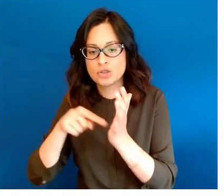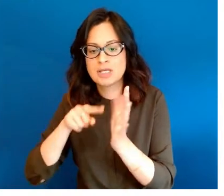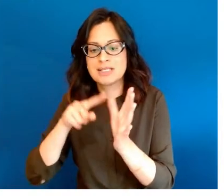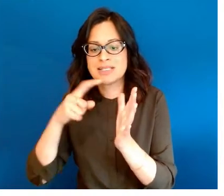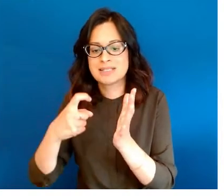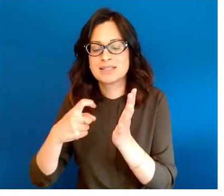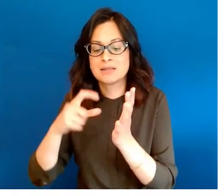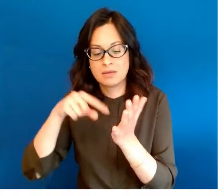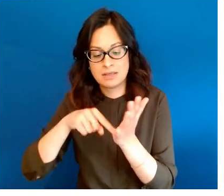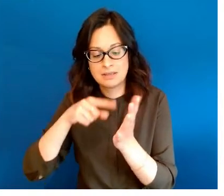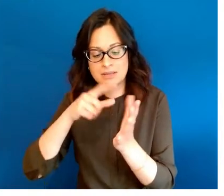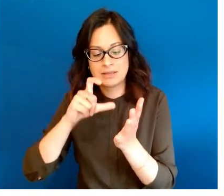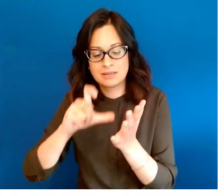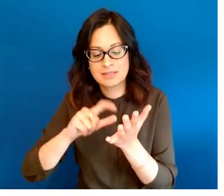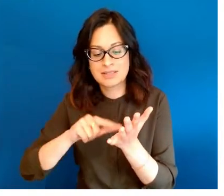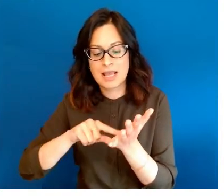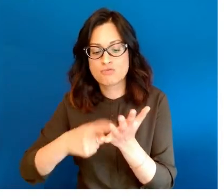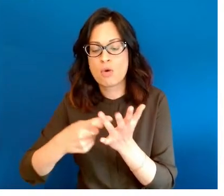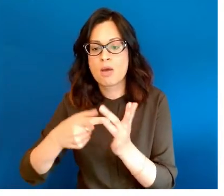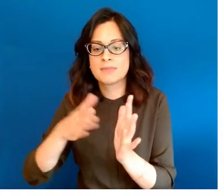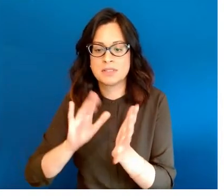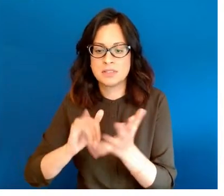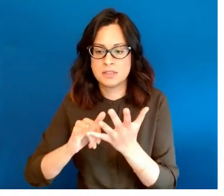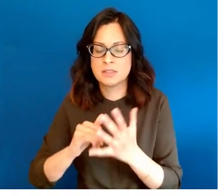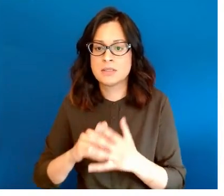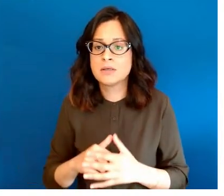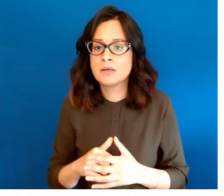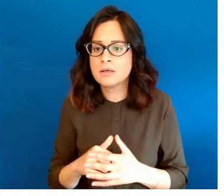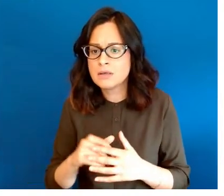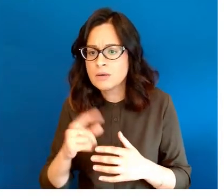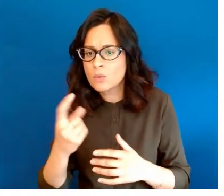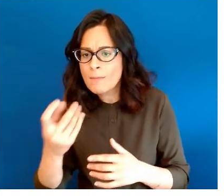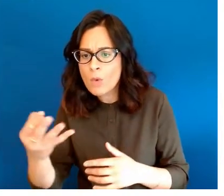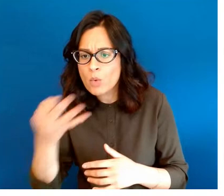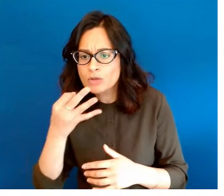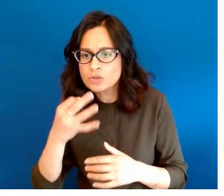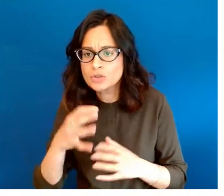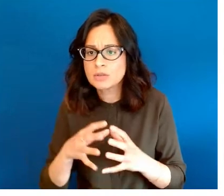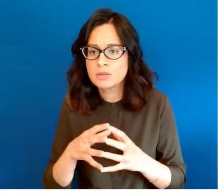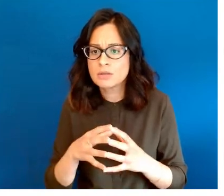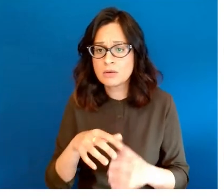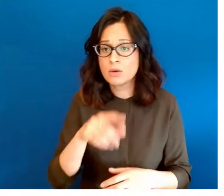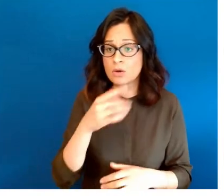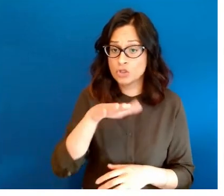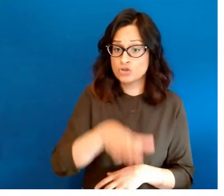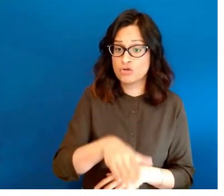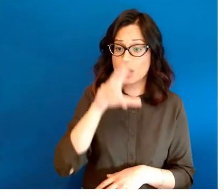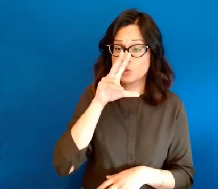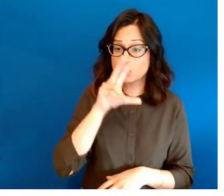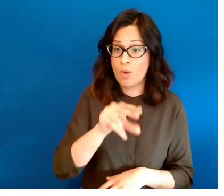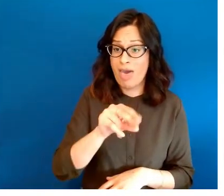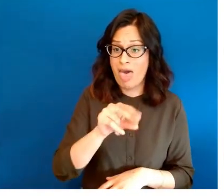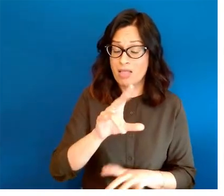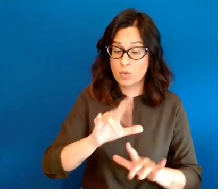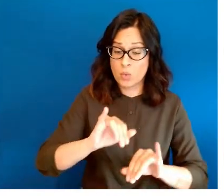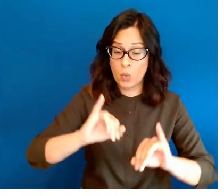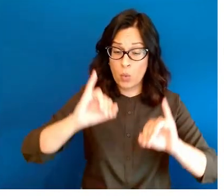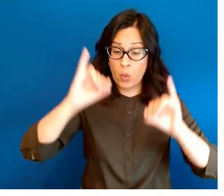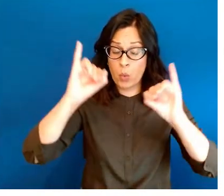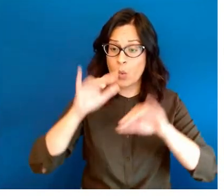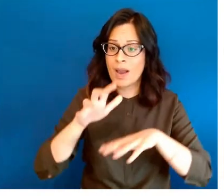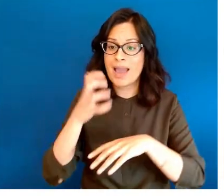Thank you. And then another question here. On a 12-year-old with severe eczema around the eyes and